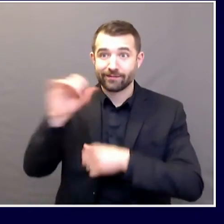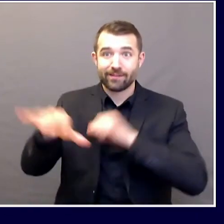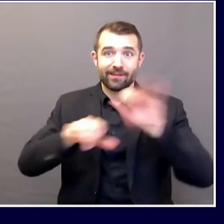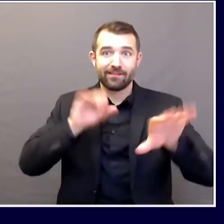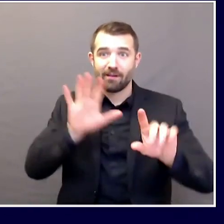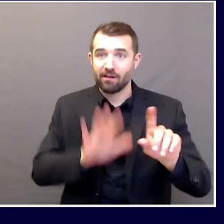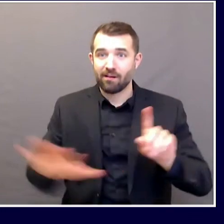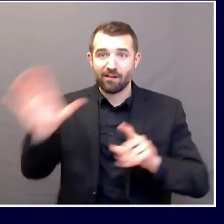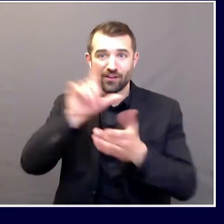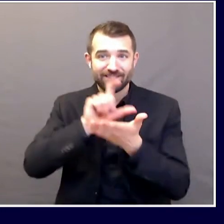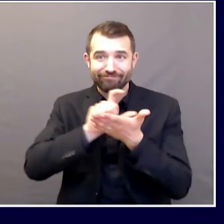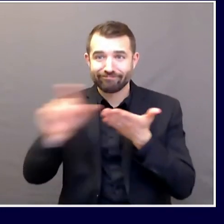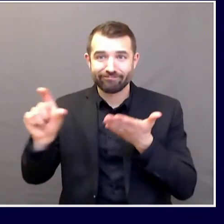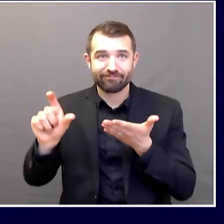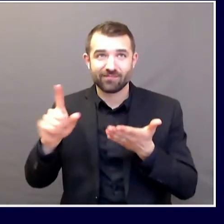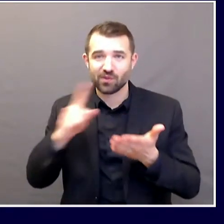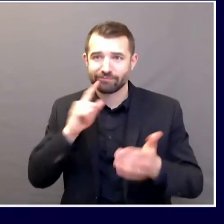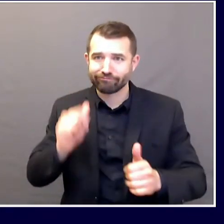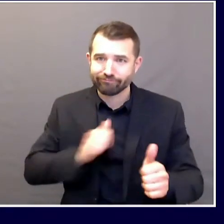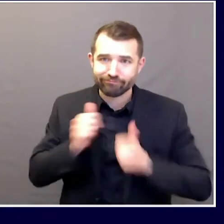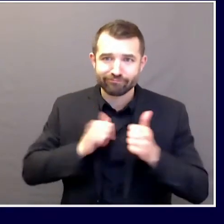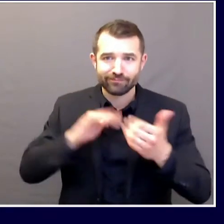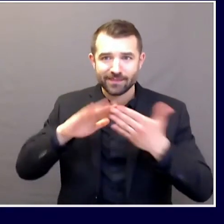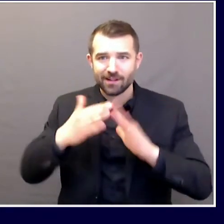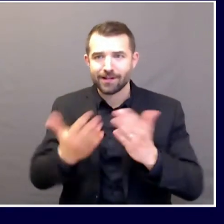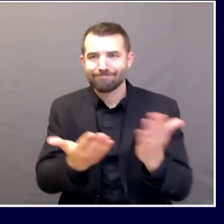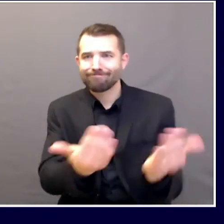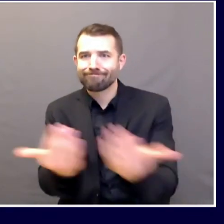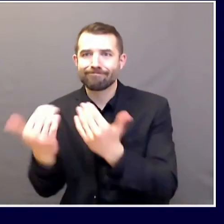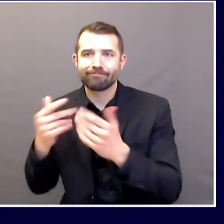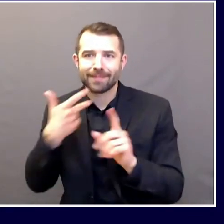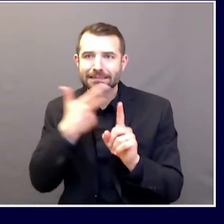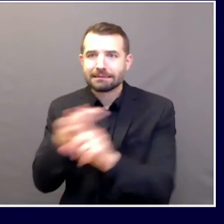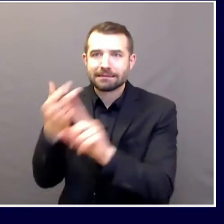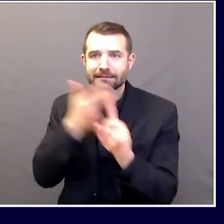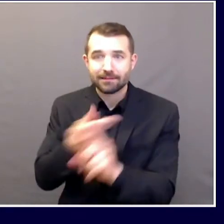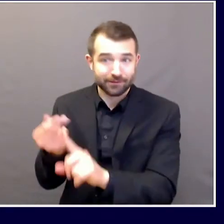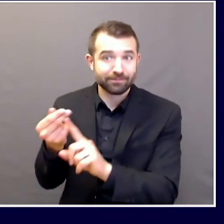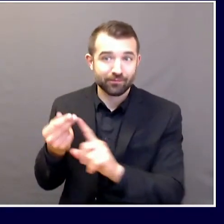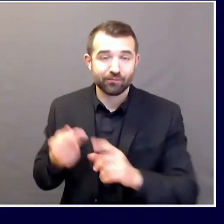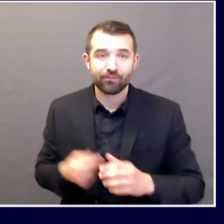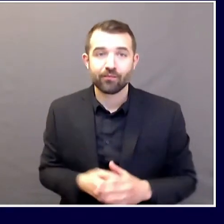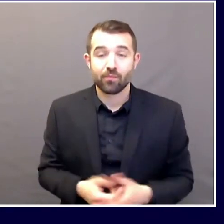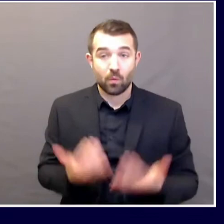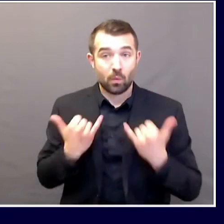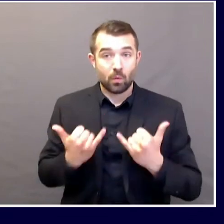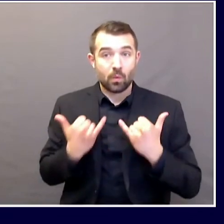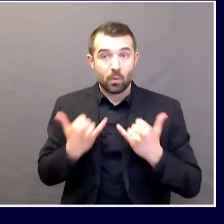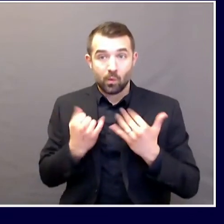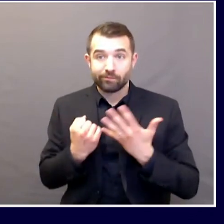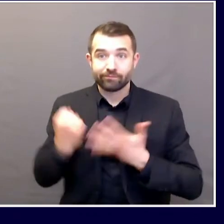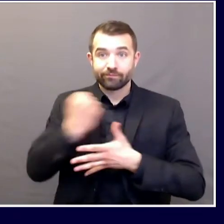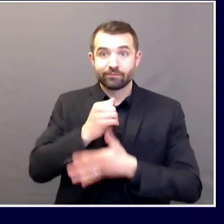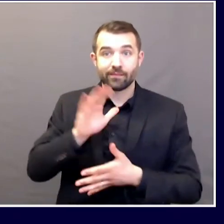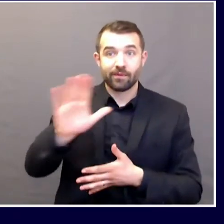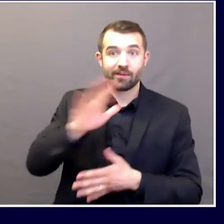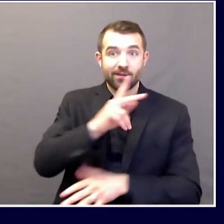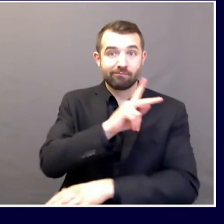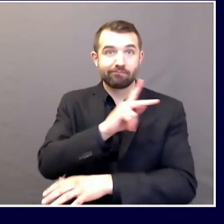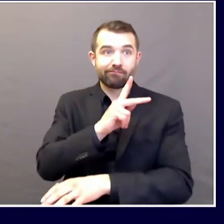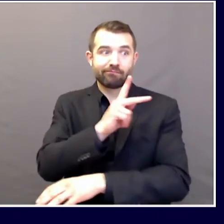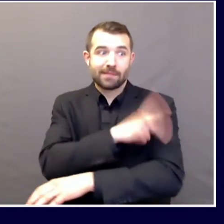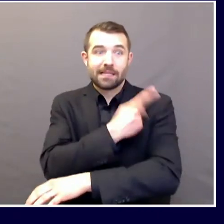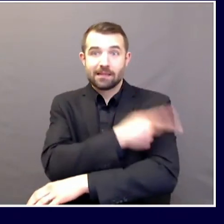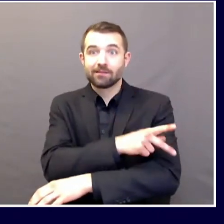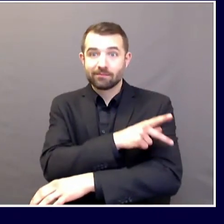communities. Right now, FQHCs are focused on vaccinating their patients, but becoming a patient of an FQHC is not